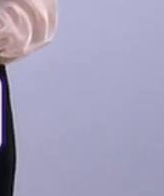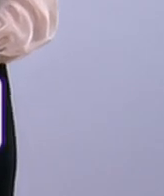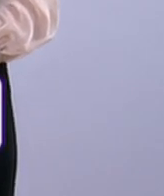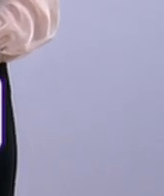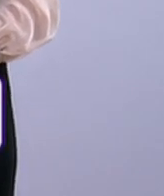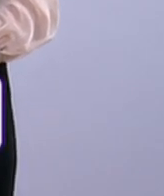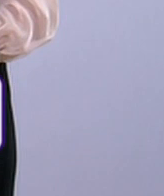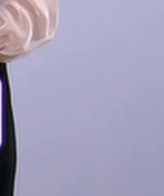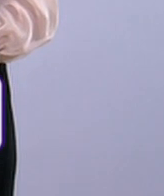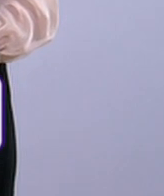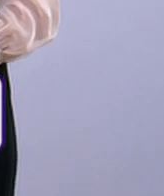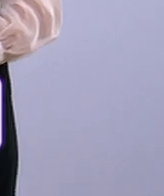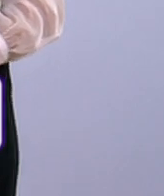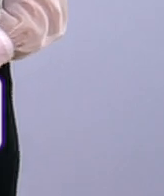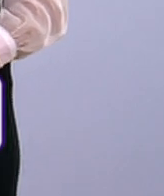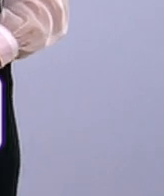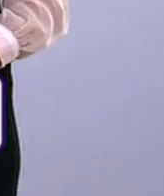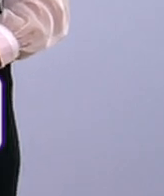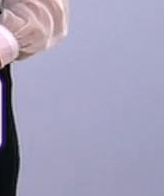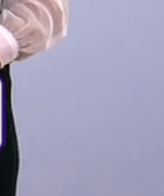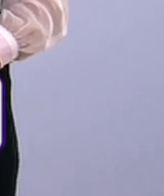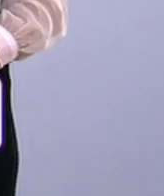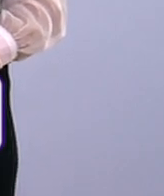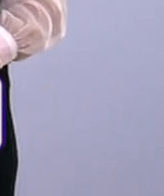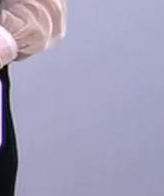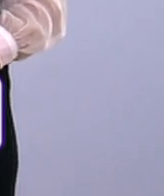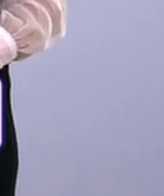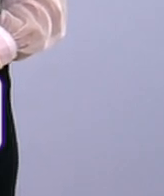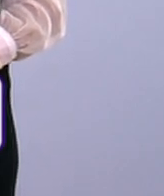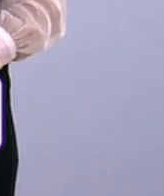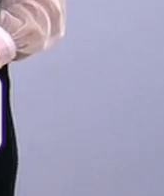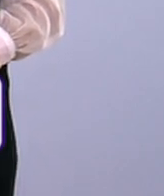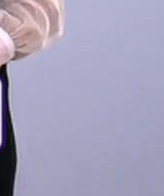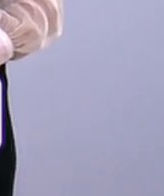2. She likes painting. Lily or Daisy?